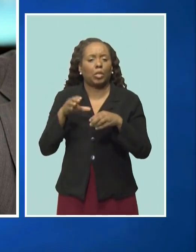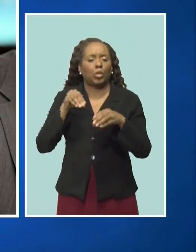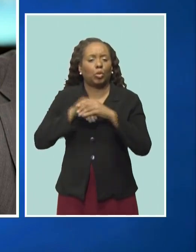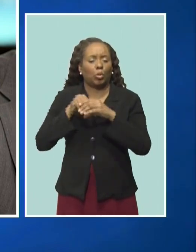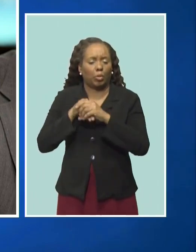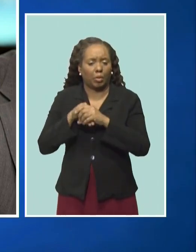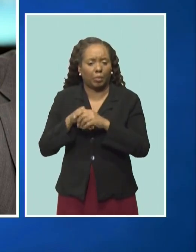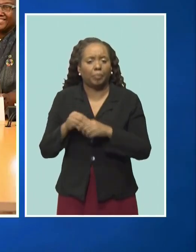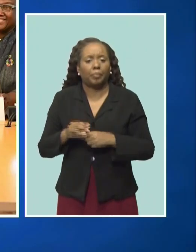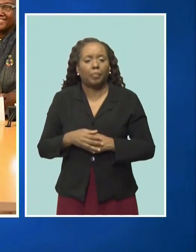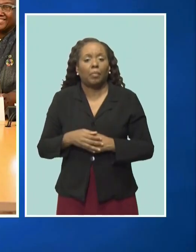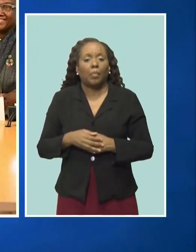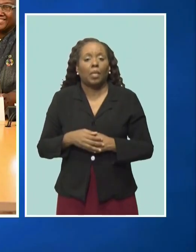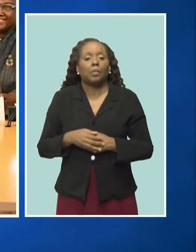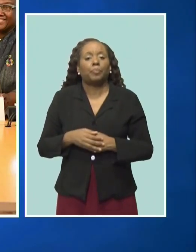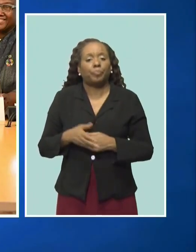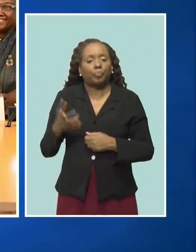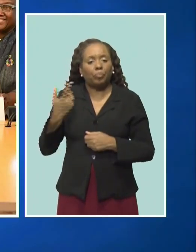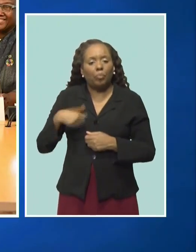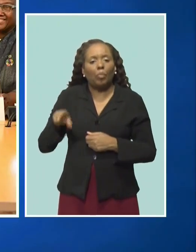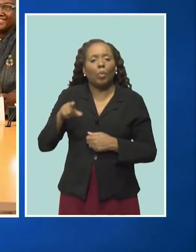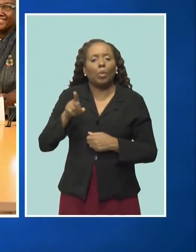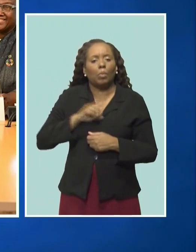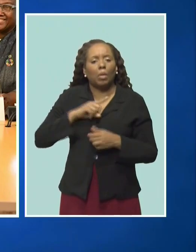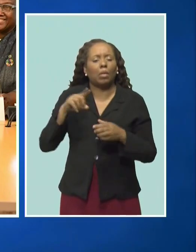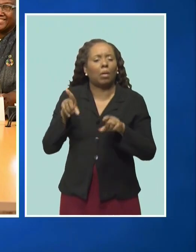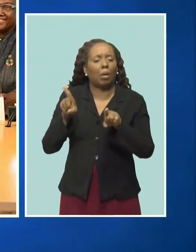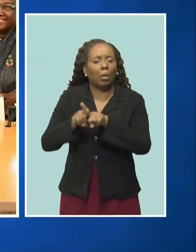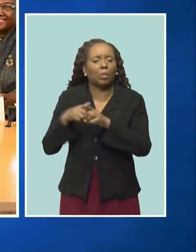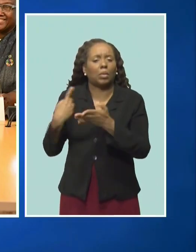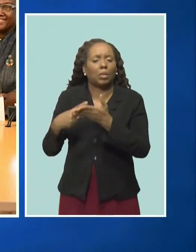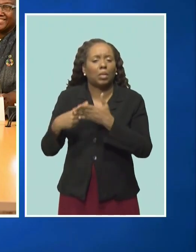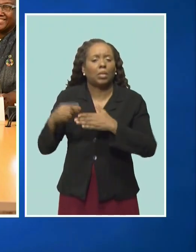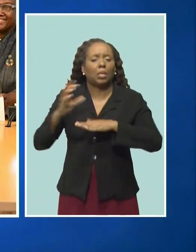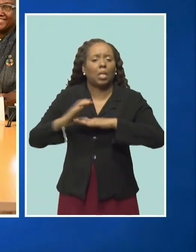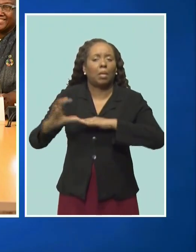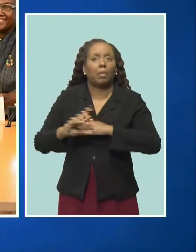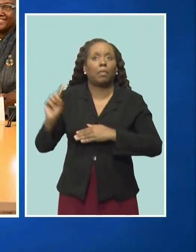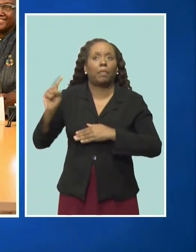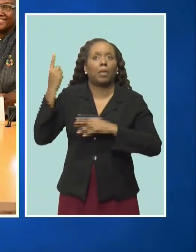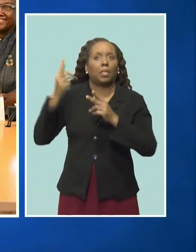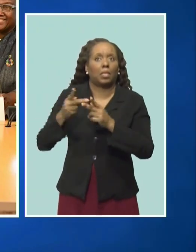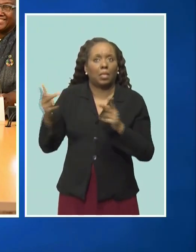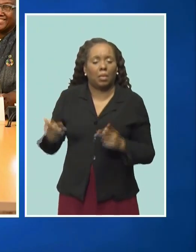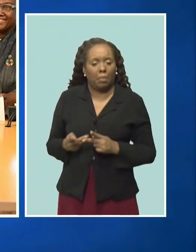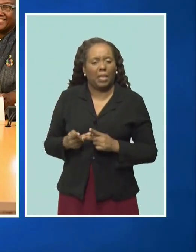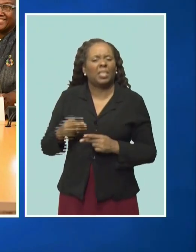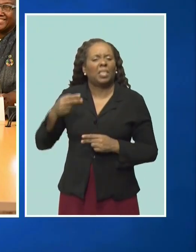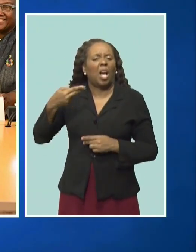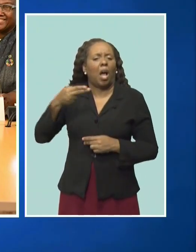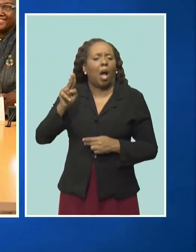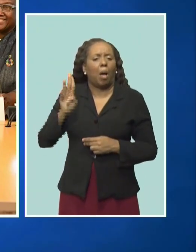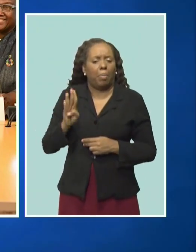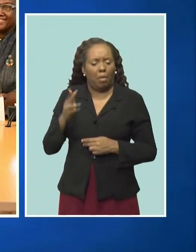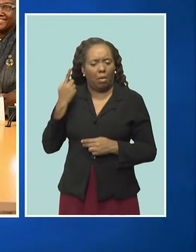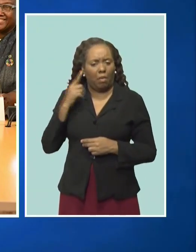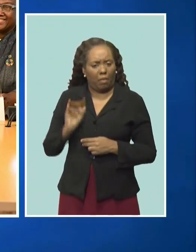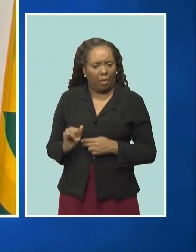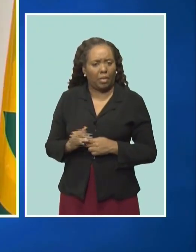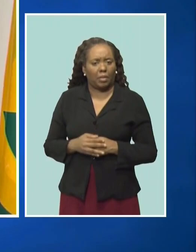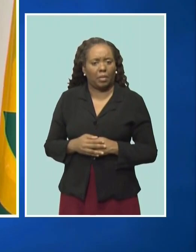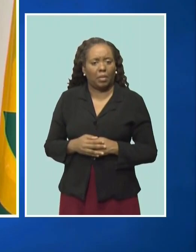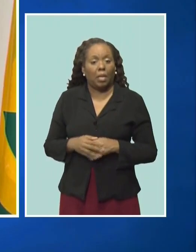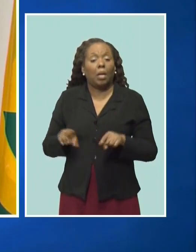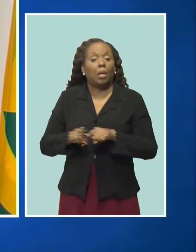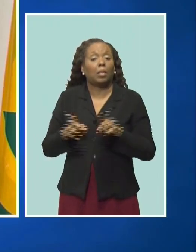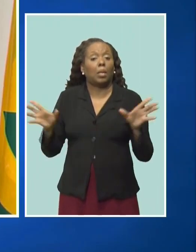and agro-processing hub for the Caribbean was also explored. A meeting was also held with the president of the European Investment Bank,